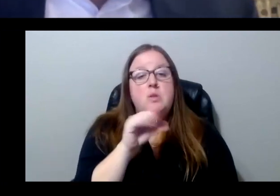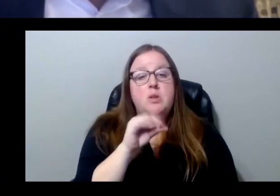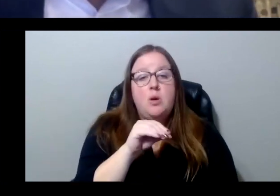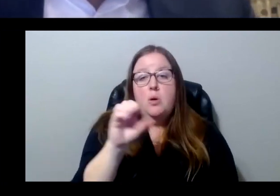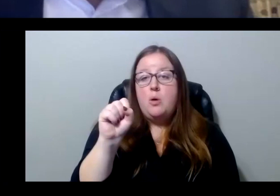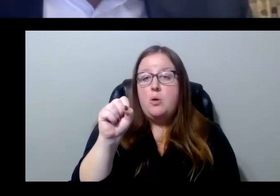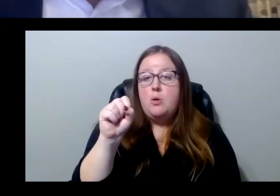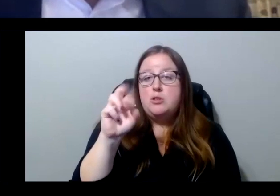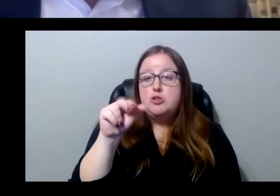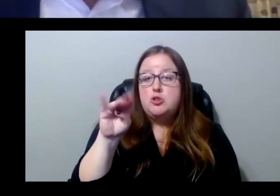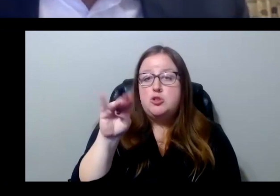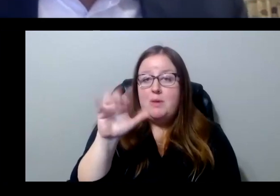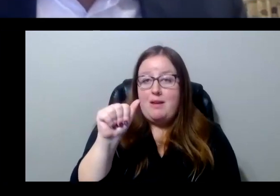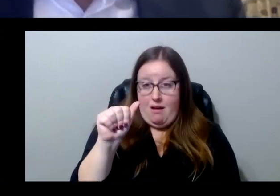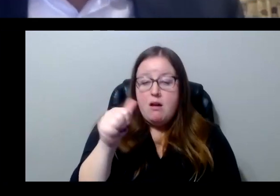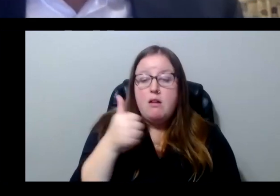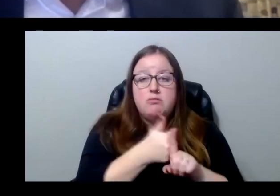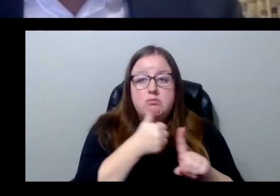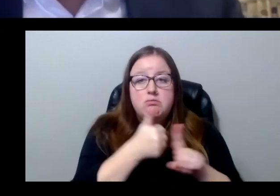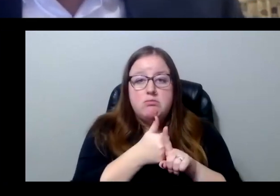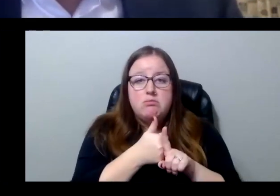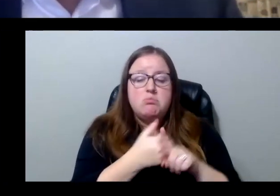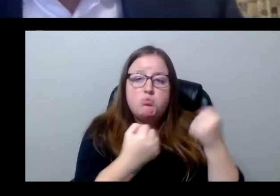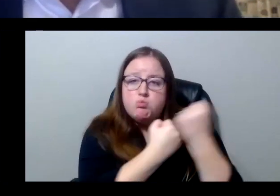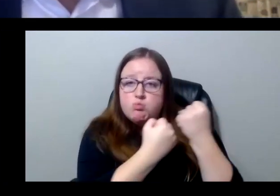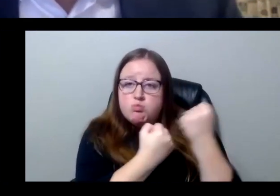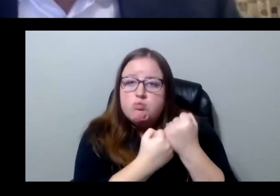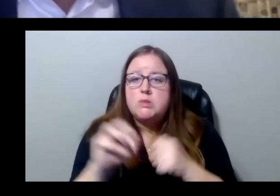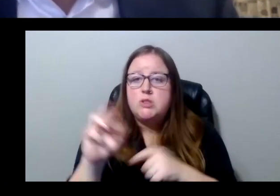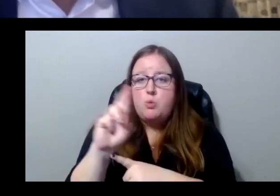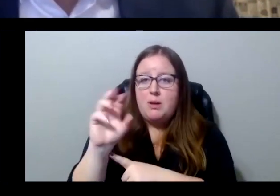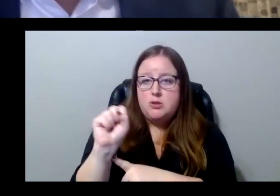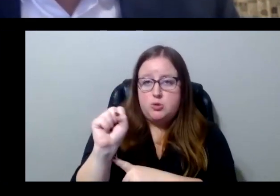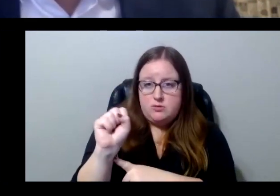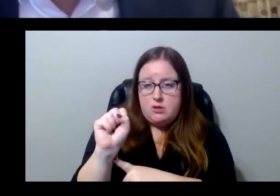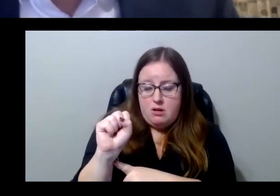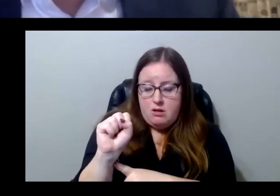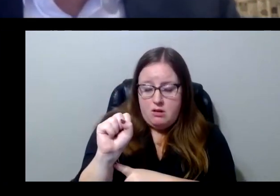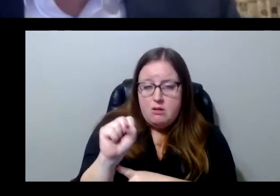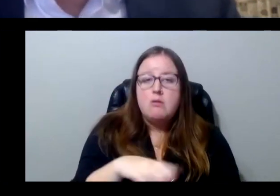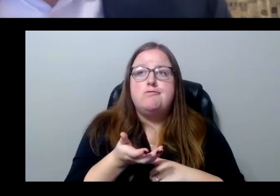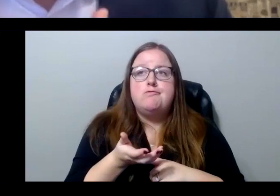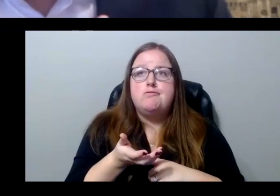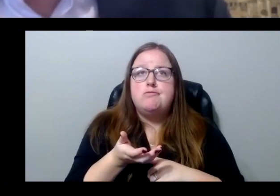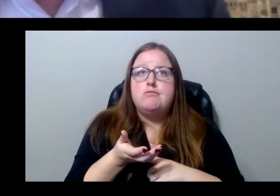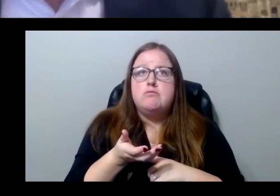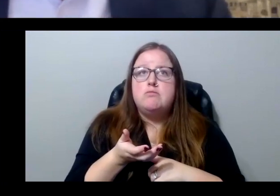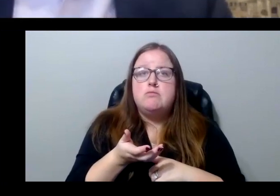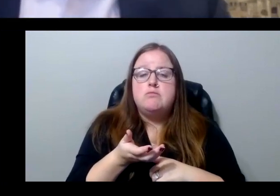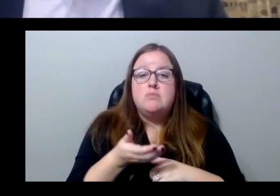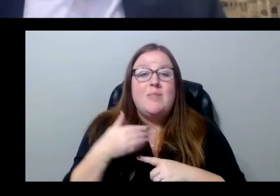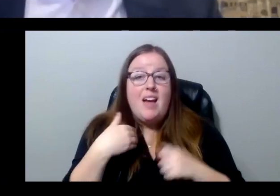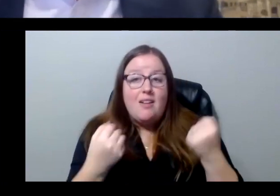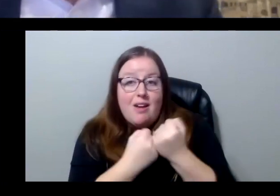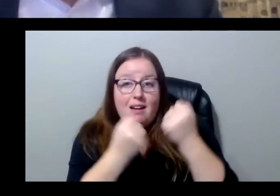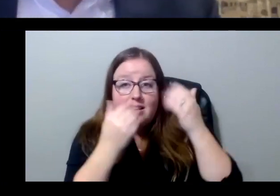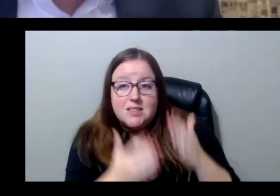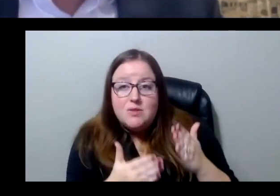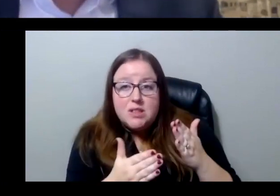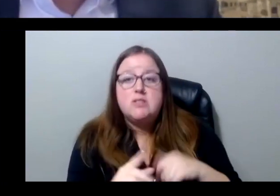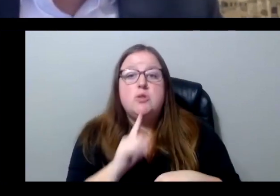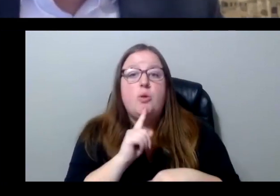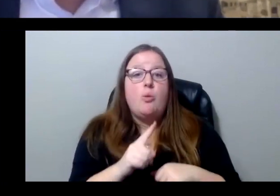Thank you. Thank you, Nick, and thank you, Jordan, for this lively conversation. Good evening, everybody, and thank you all for joining us for